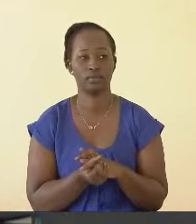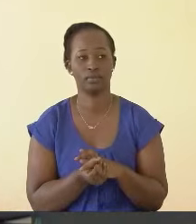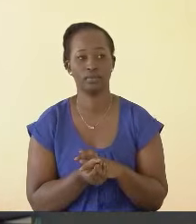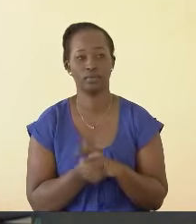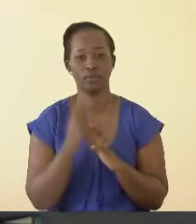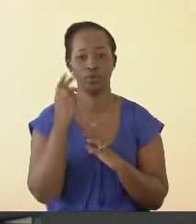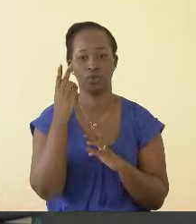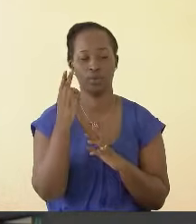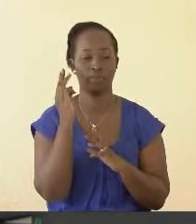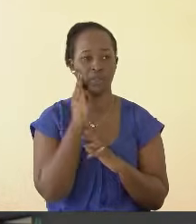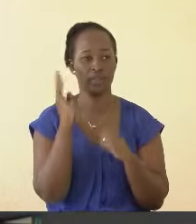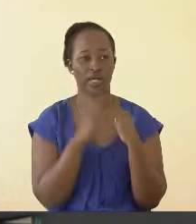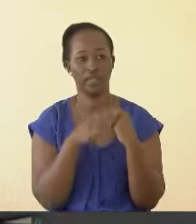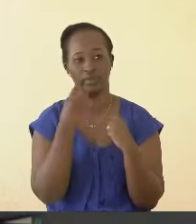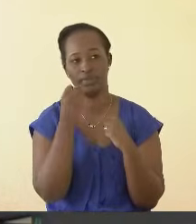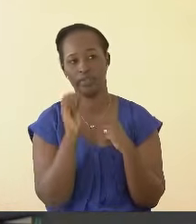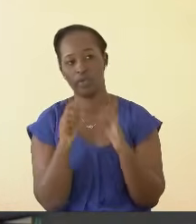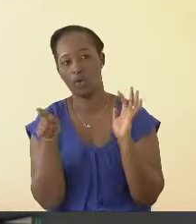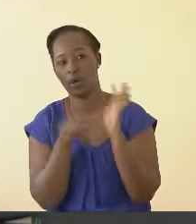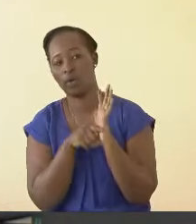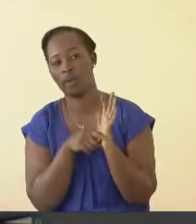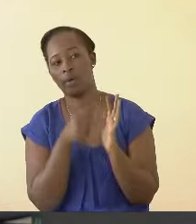2,950,000, take away